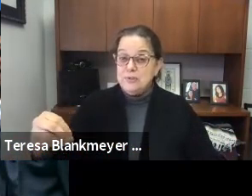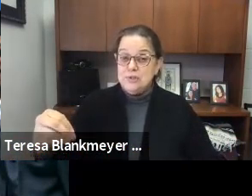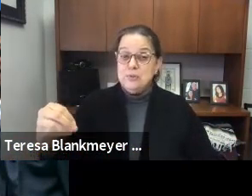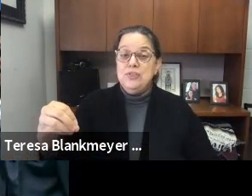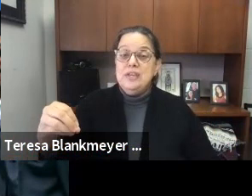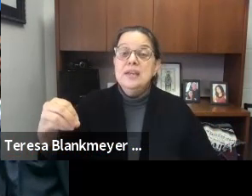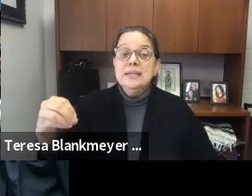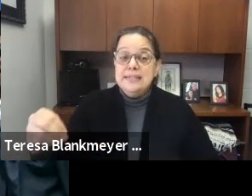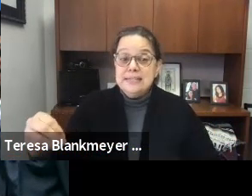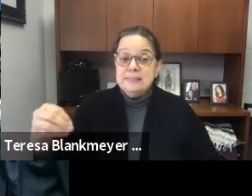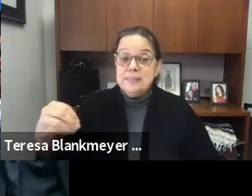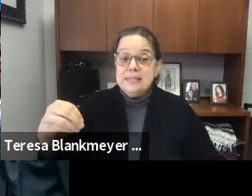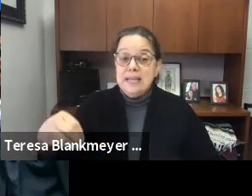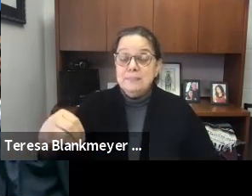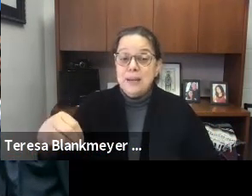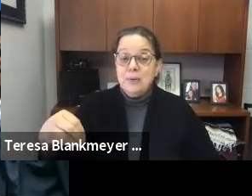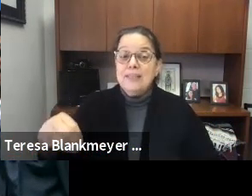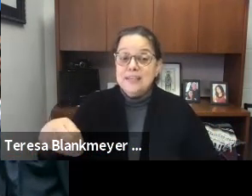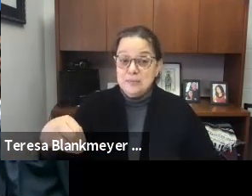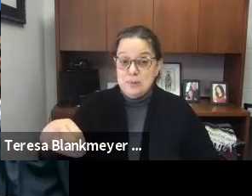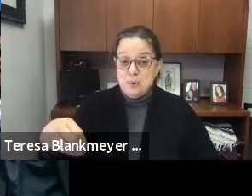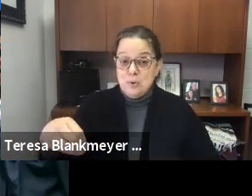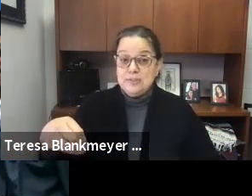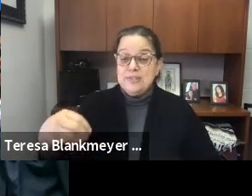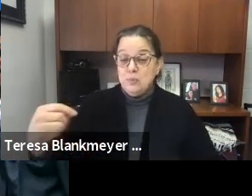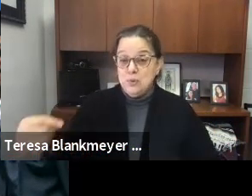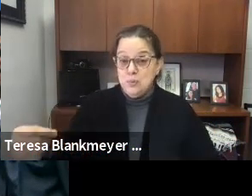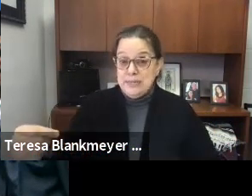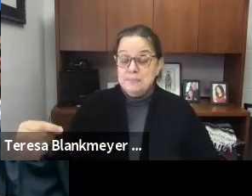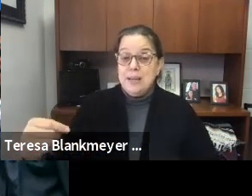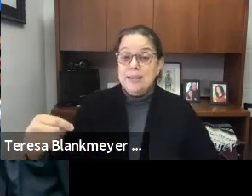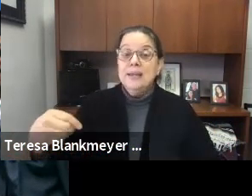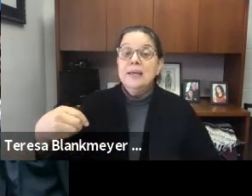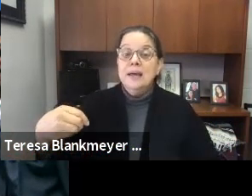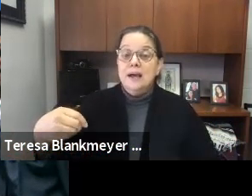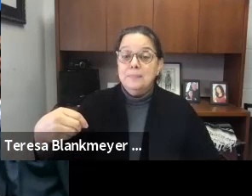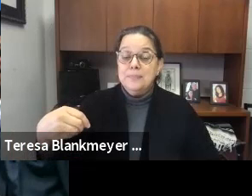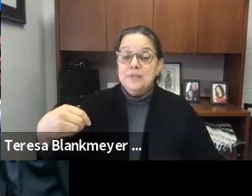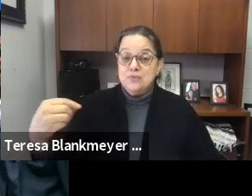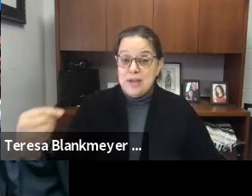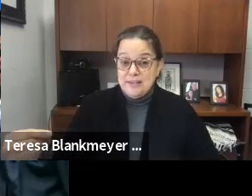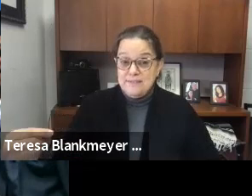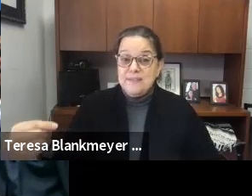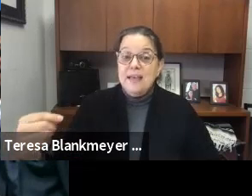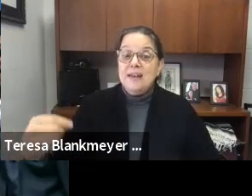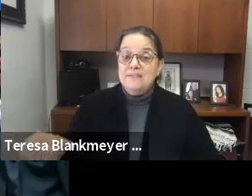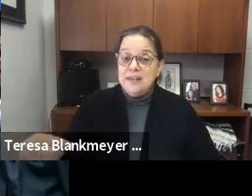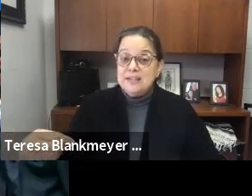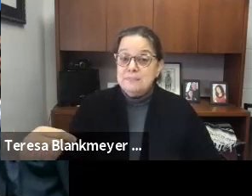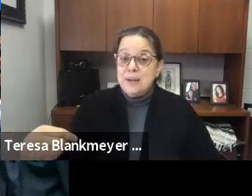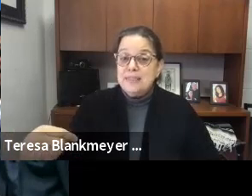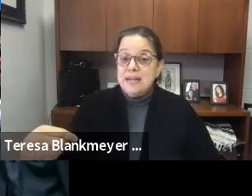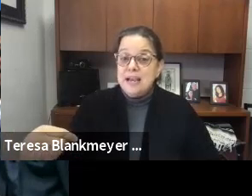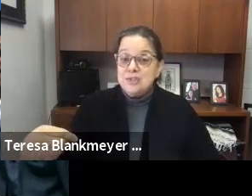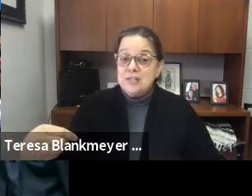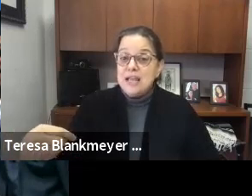refer you to the disability and bioethics reports that were written by Dredith and